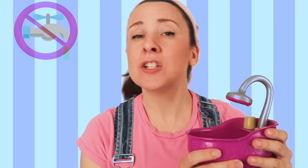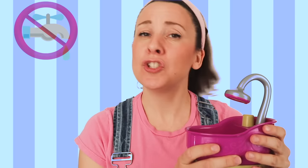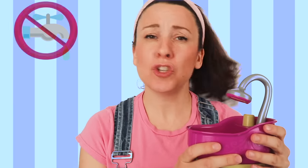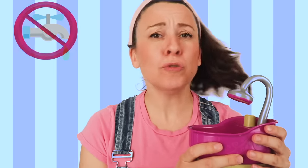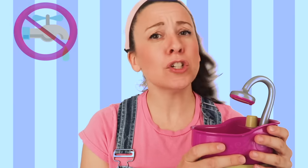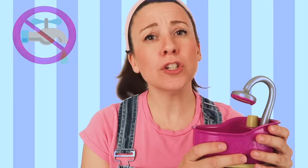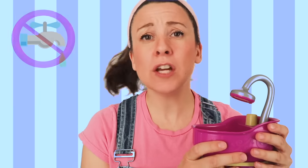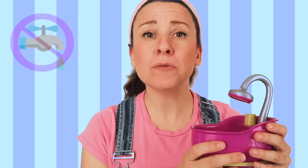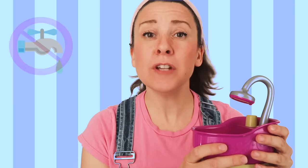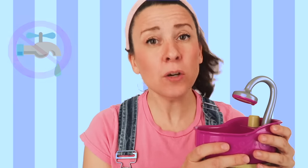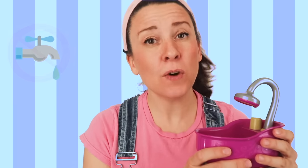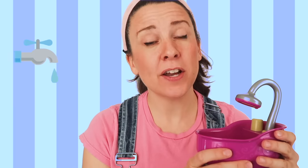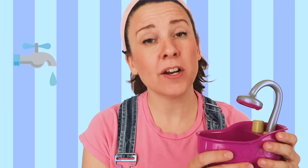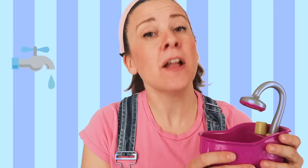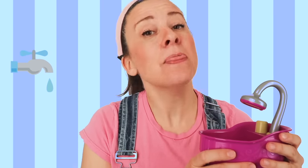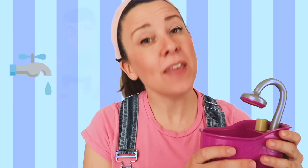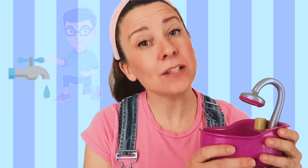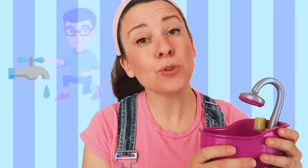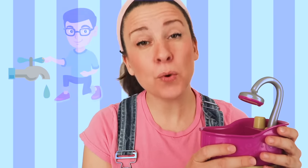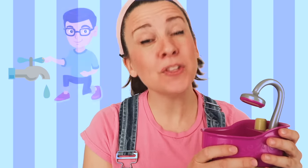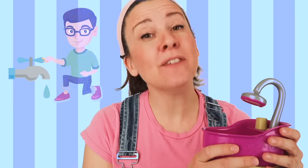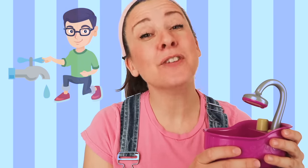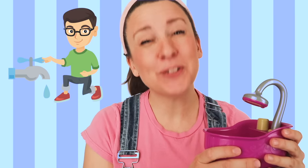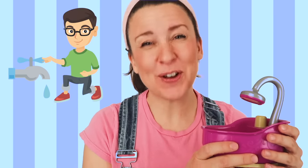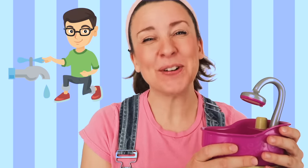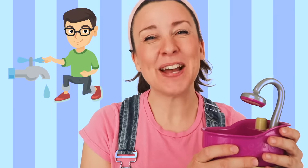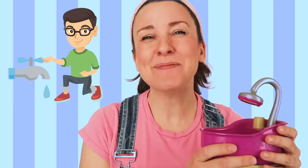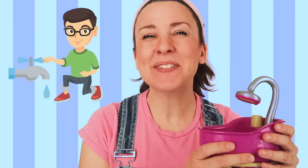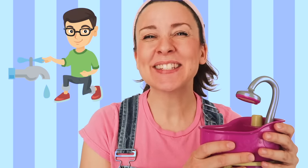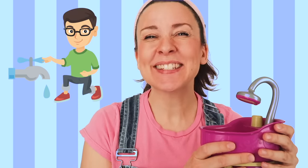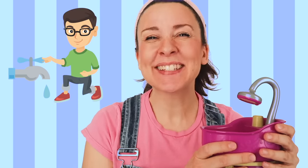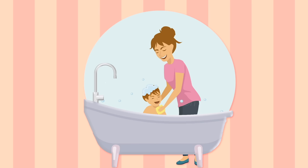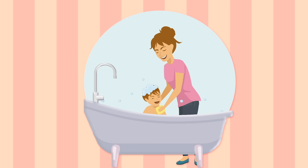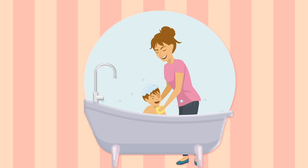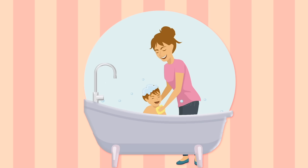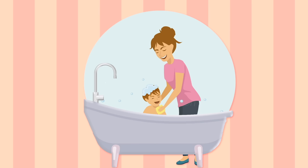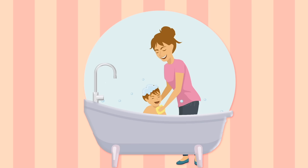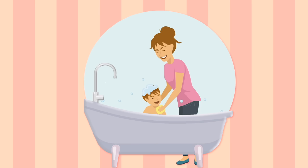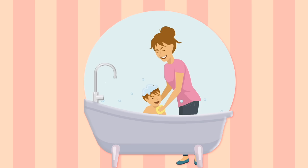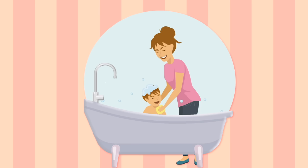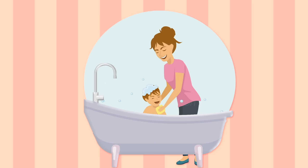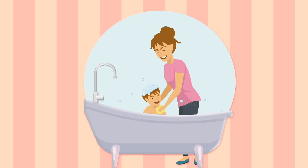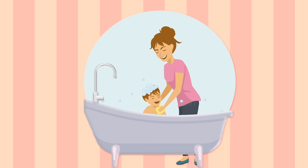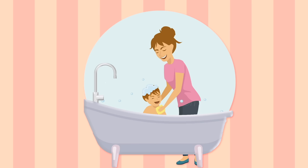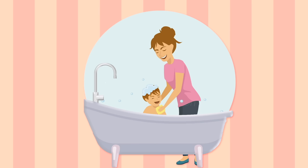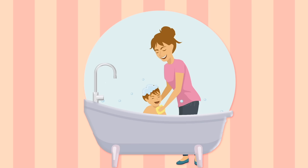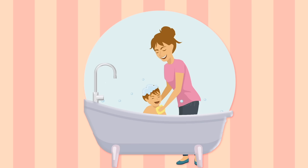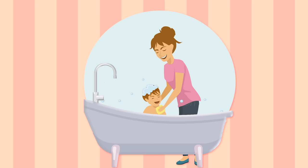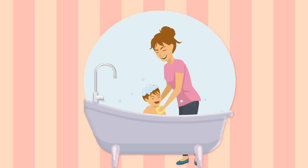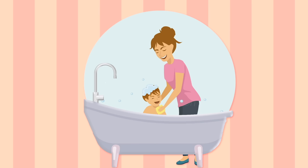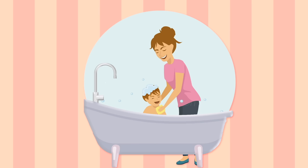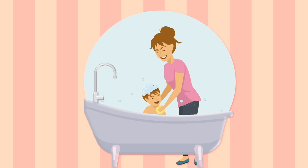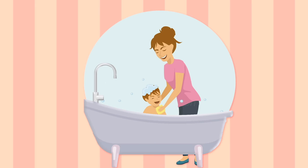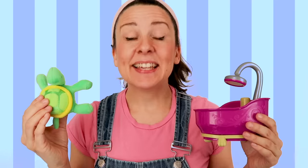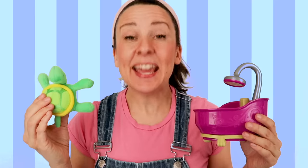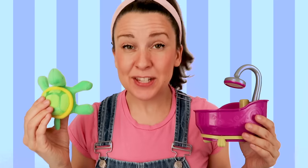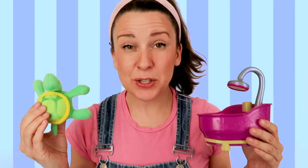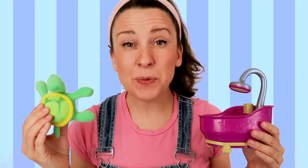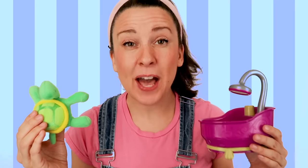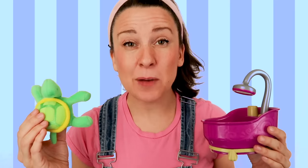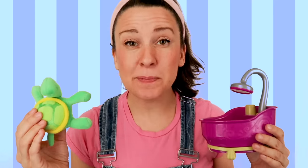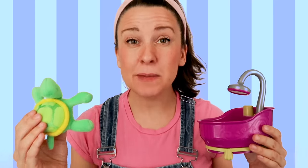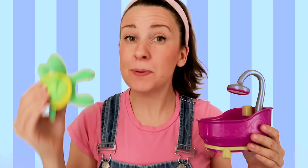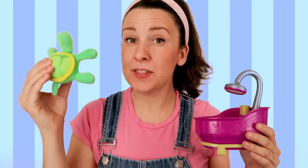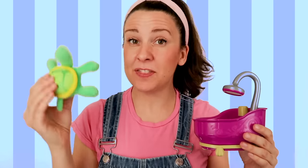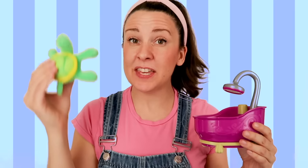Remember, don't turn on real water. That's only for grown-ups. And never go in the bath without a grown-up. Can